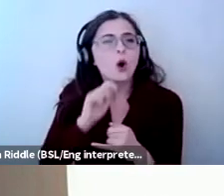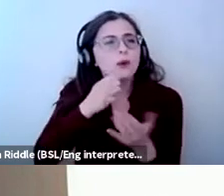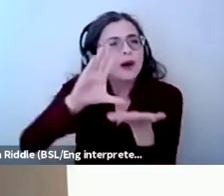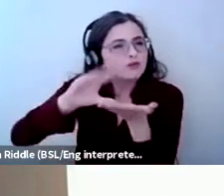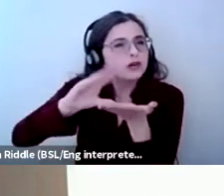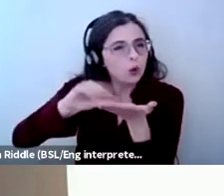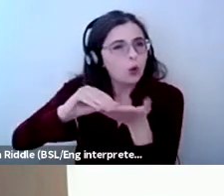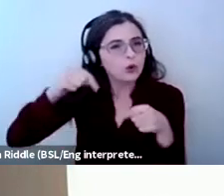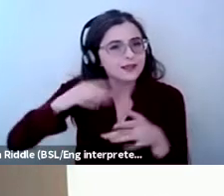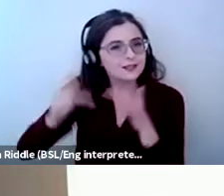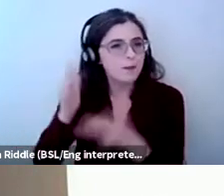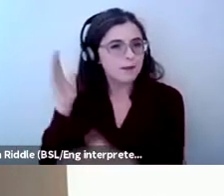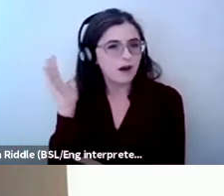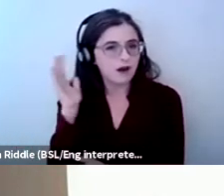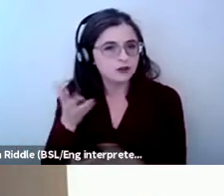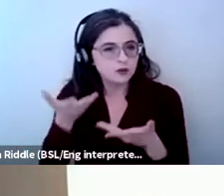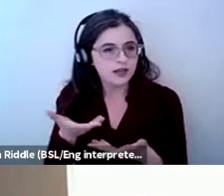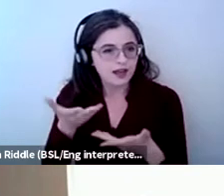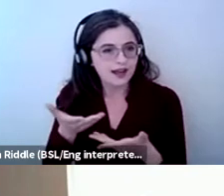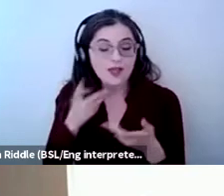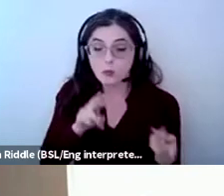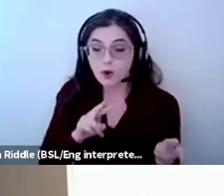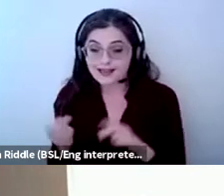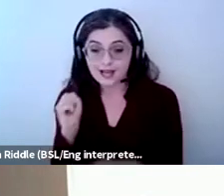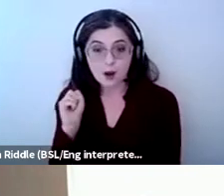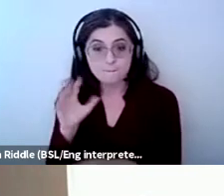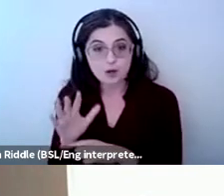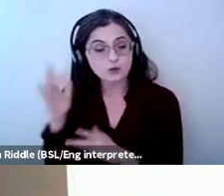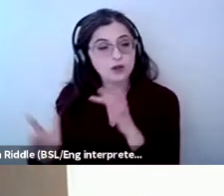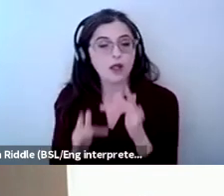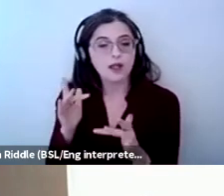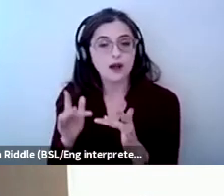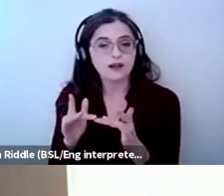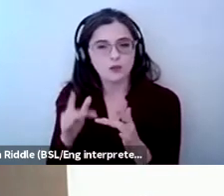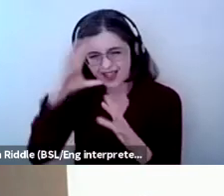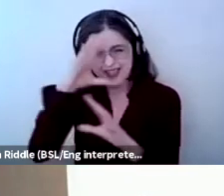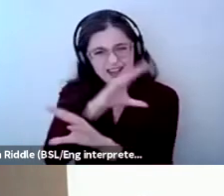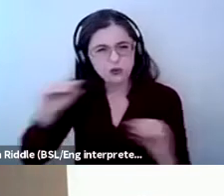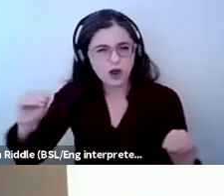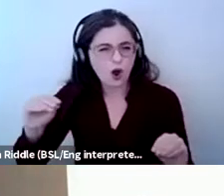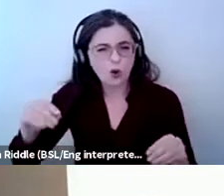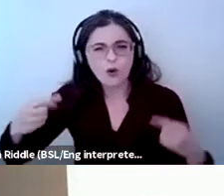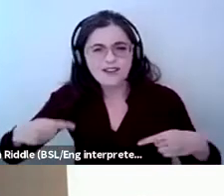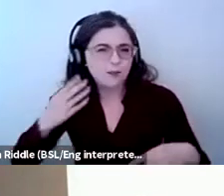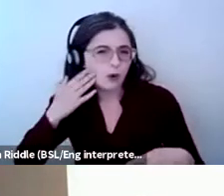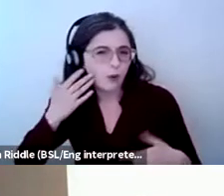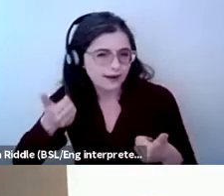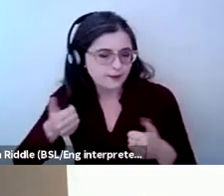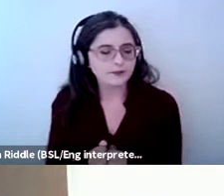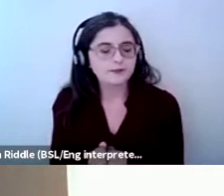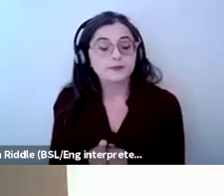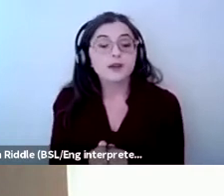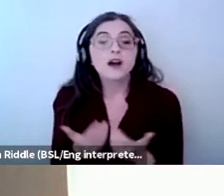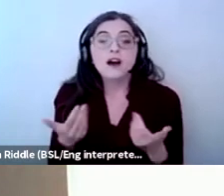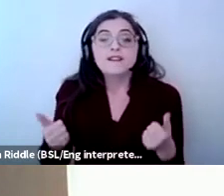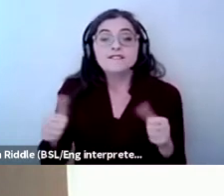going to record the webinar today, which will be edited and posted online, and we'll let you know when it's available. Finally, please